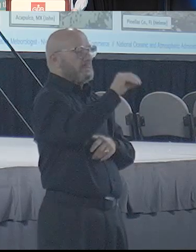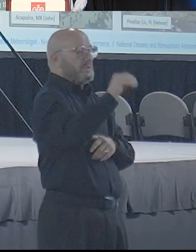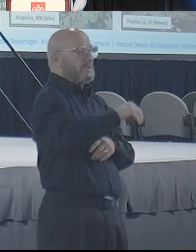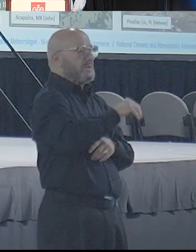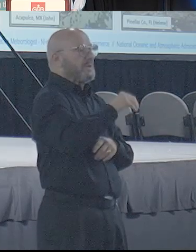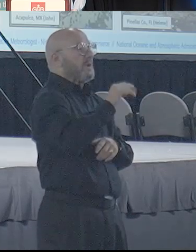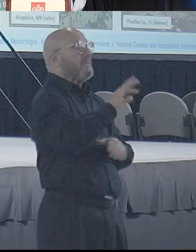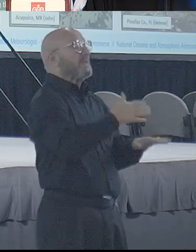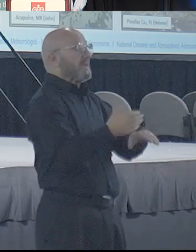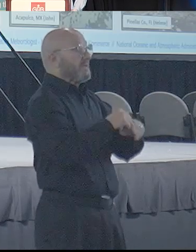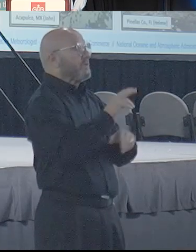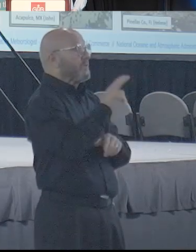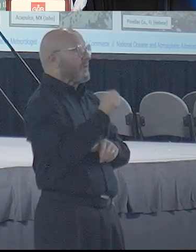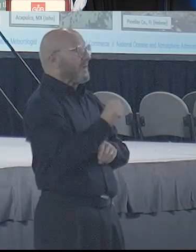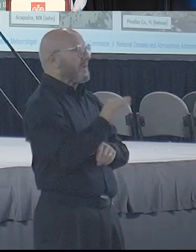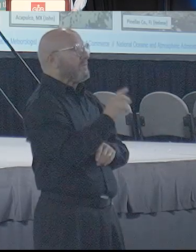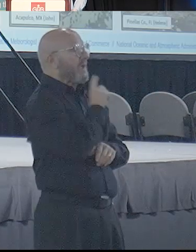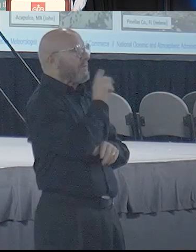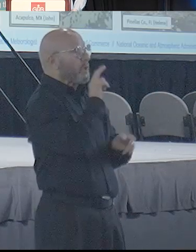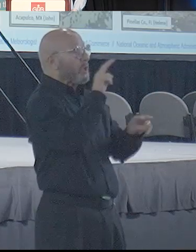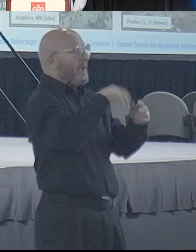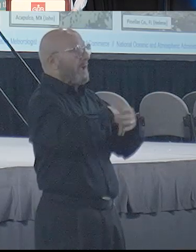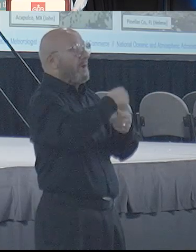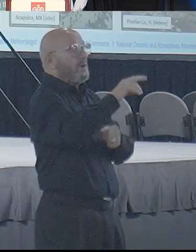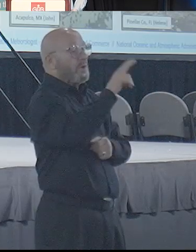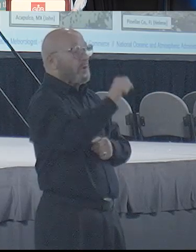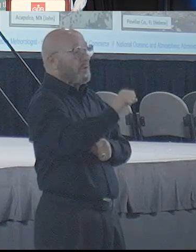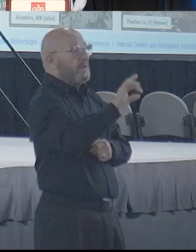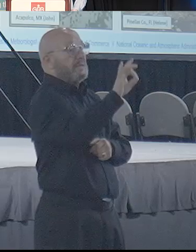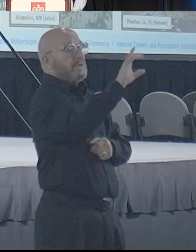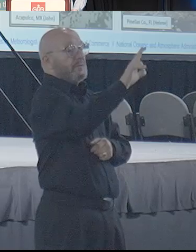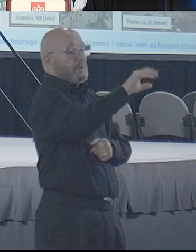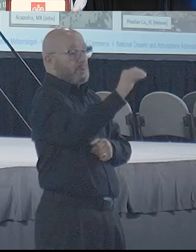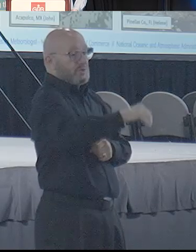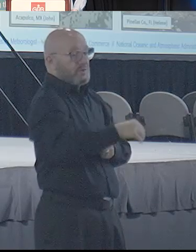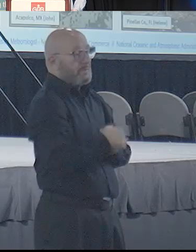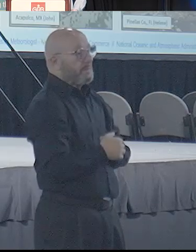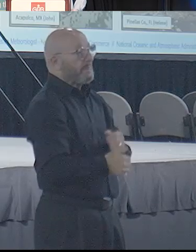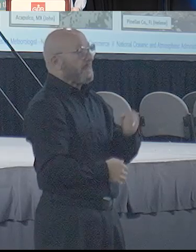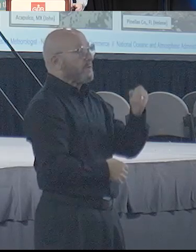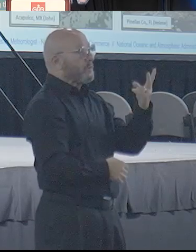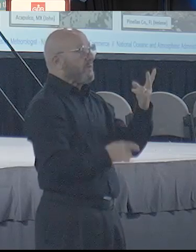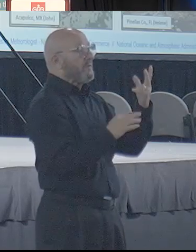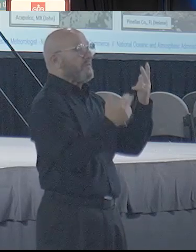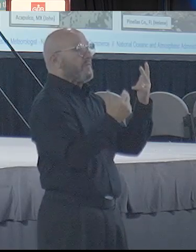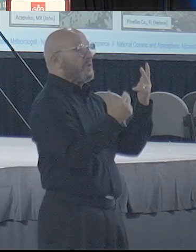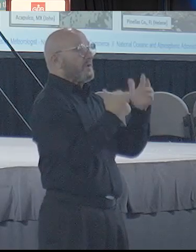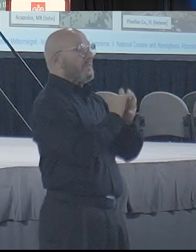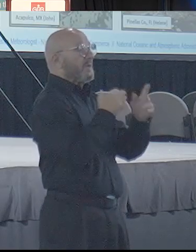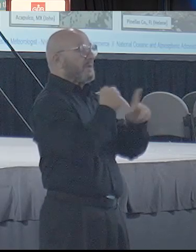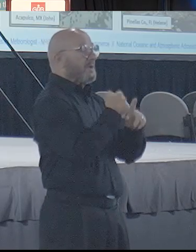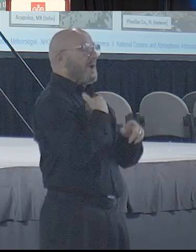in the United States. And then if you actually look outside the United States, it was 83%. And 12 of the 13 storms that caused direct deaths